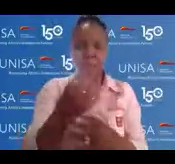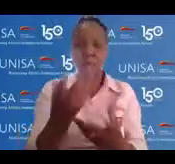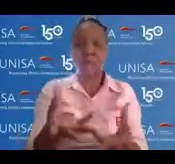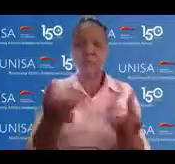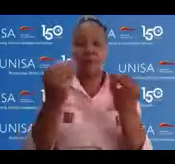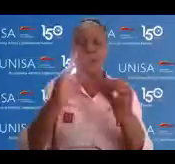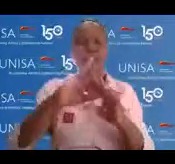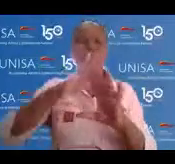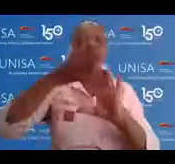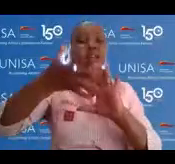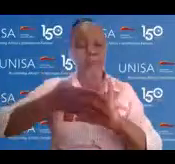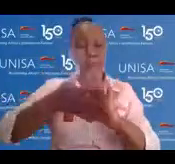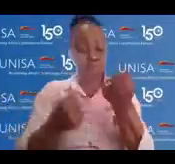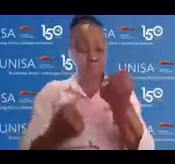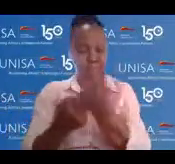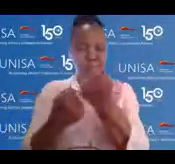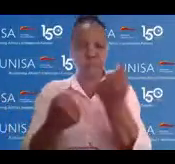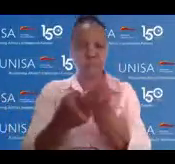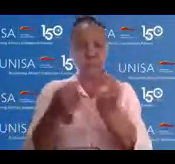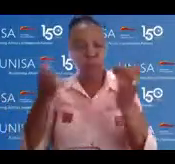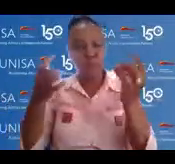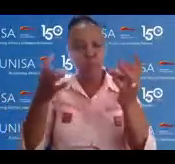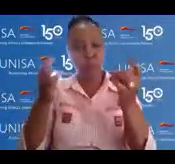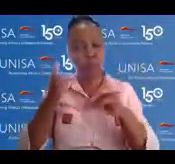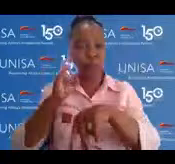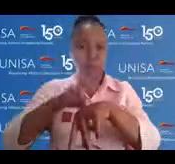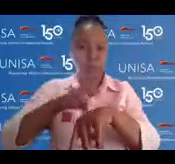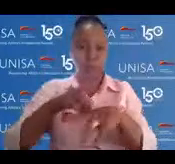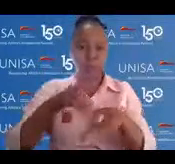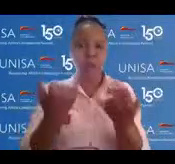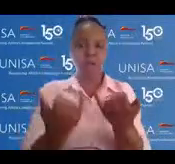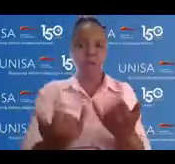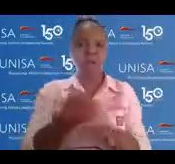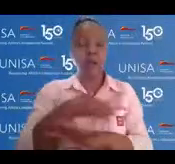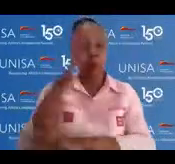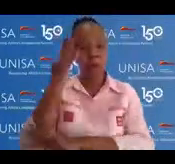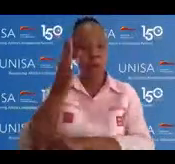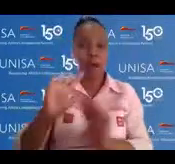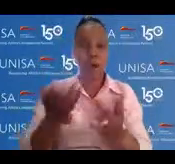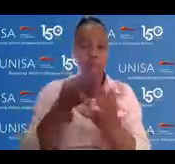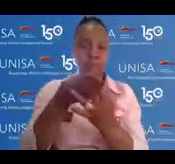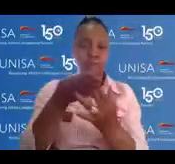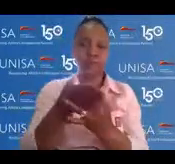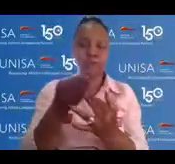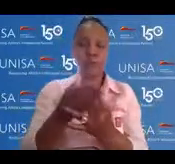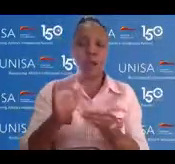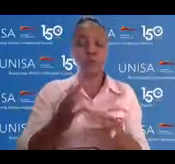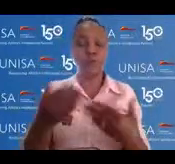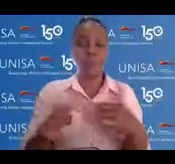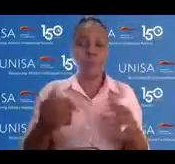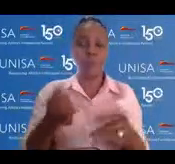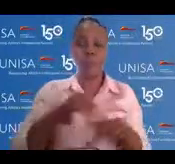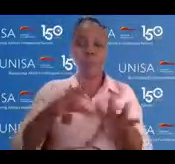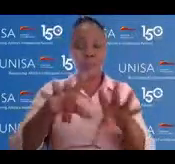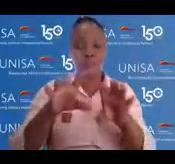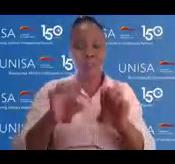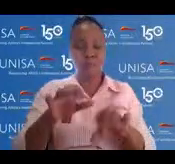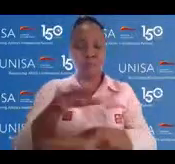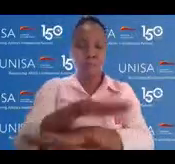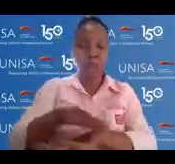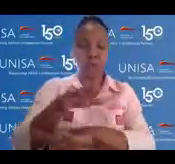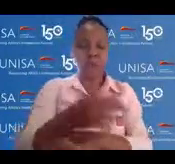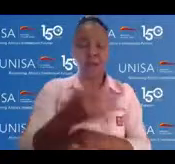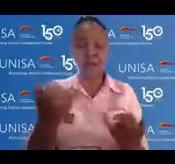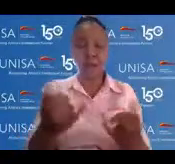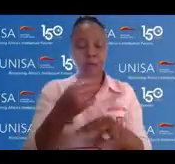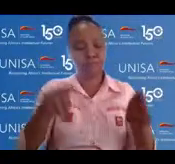support information that you need. So now that you know how to access the Open myExams support site, let's look at the proctoring tool, the My